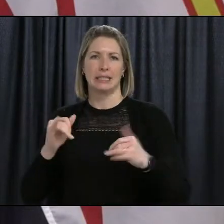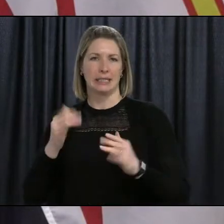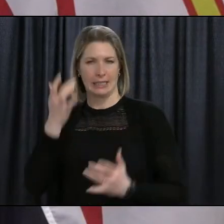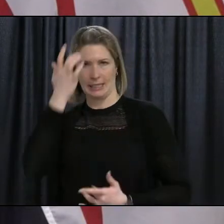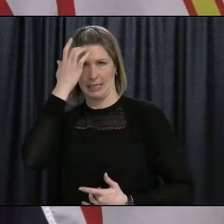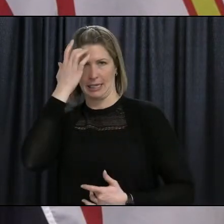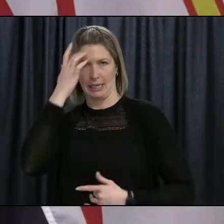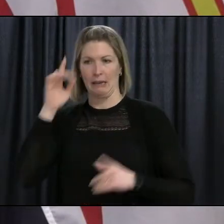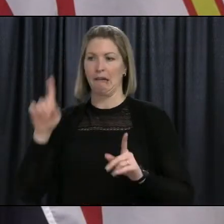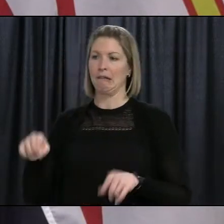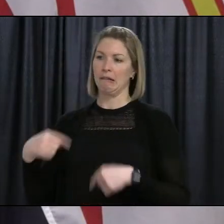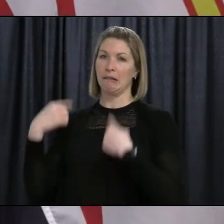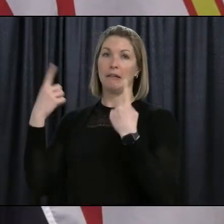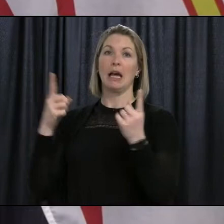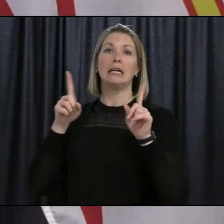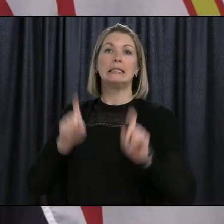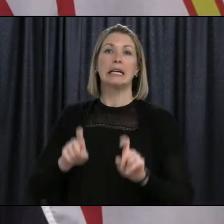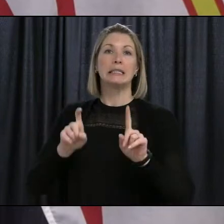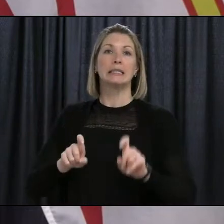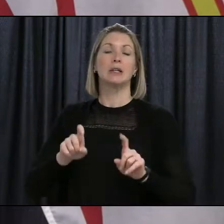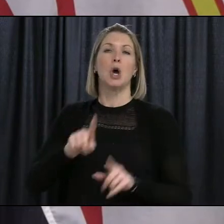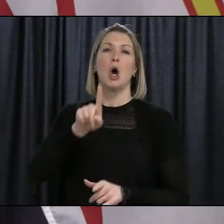113,503 people.